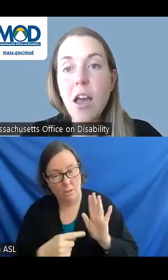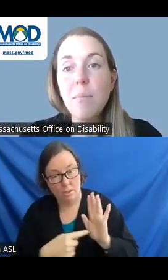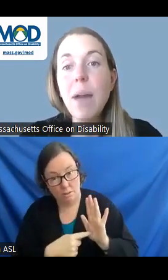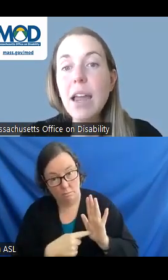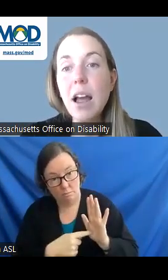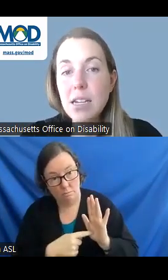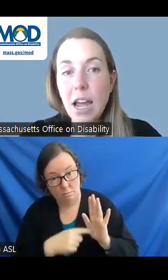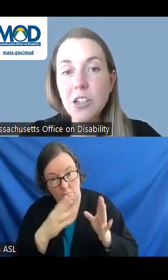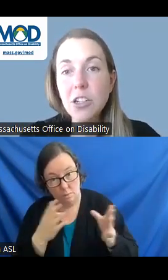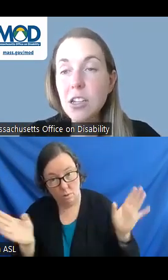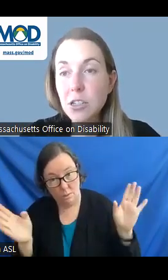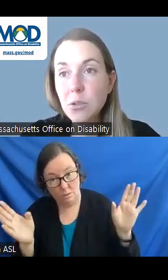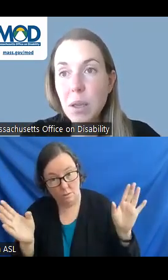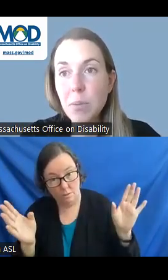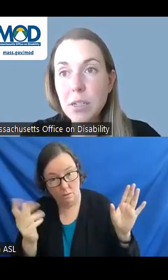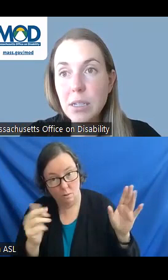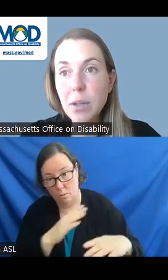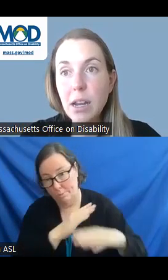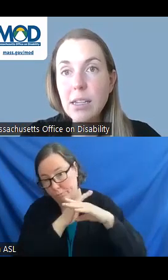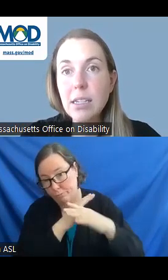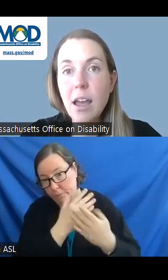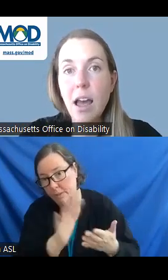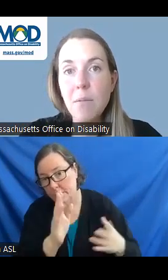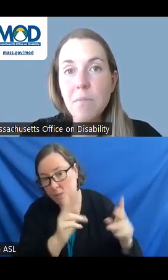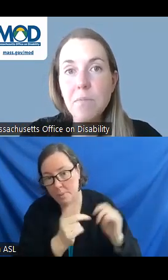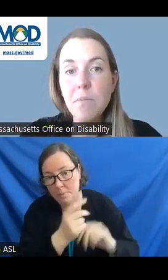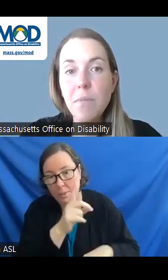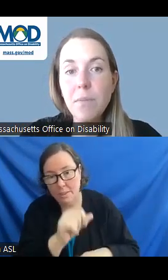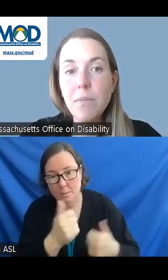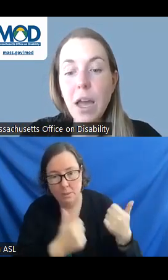procedures might unintentionally exclude people with disabilities.